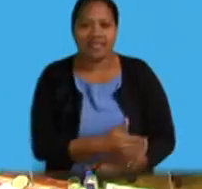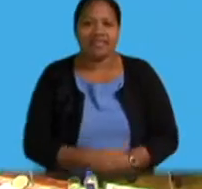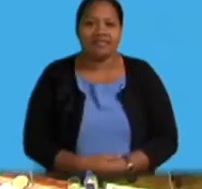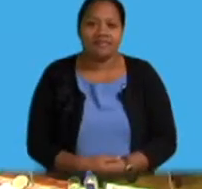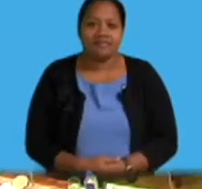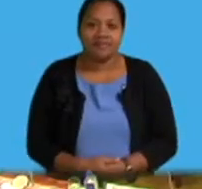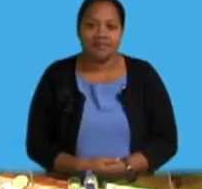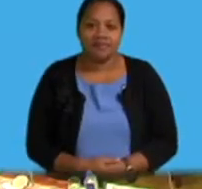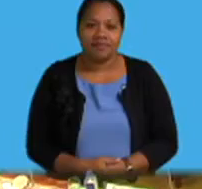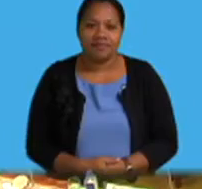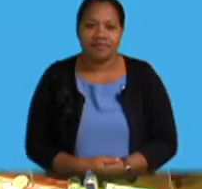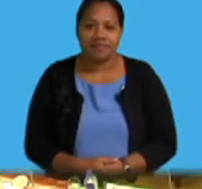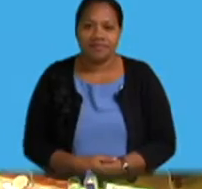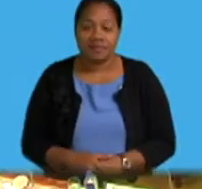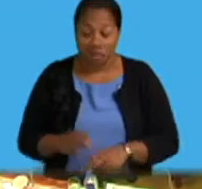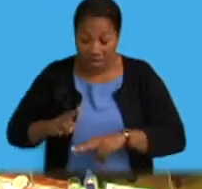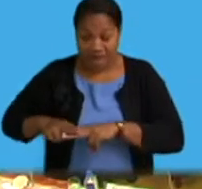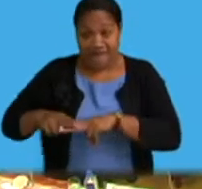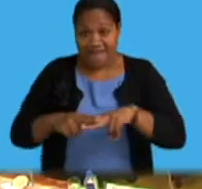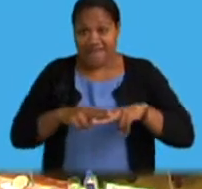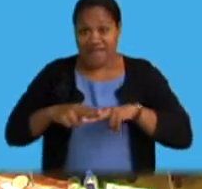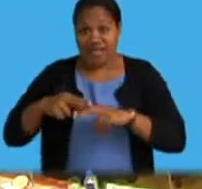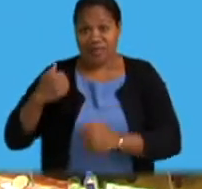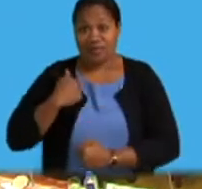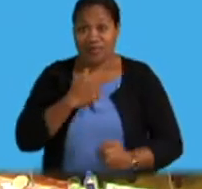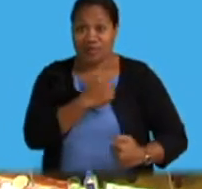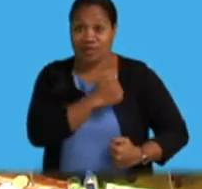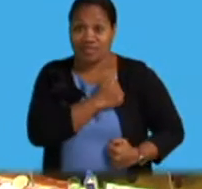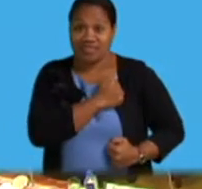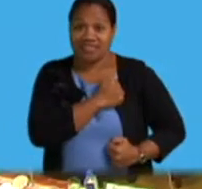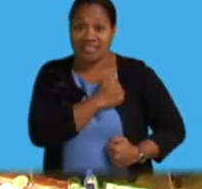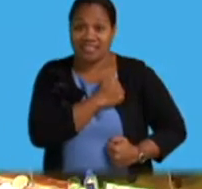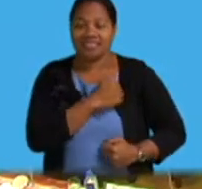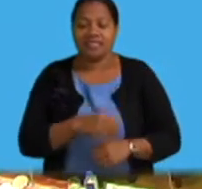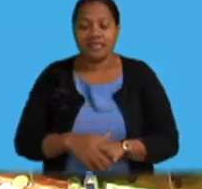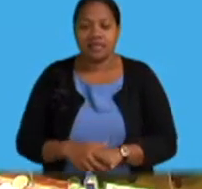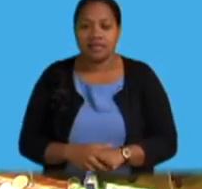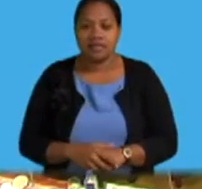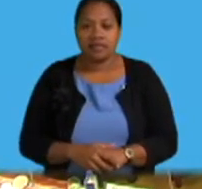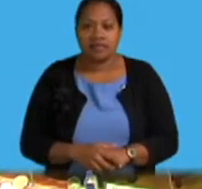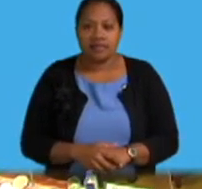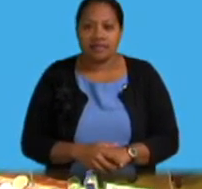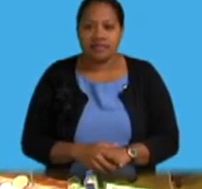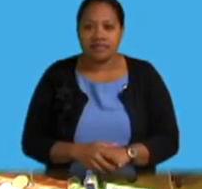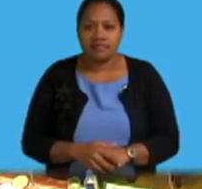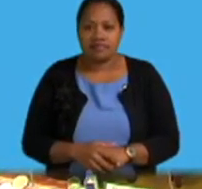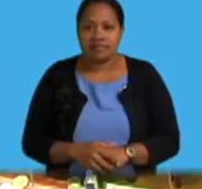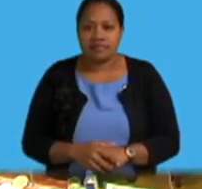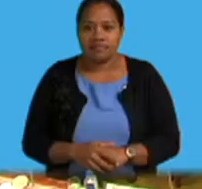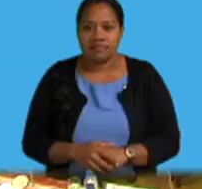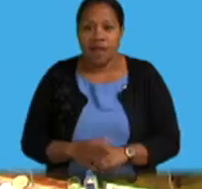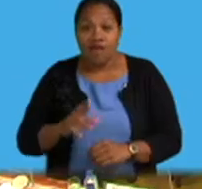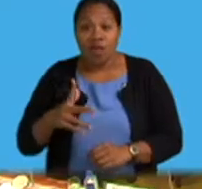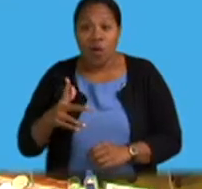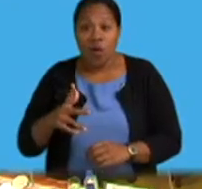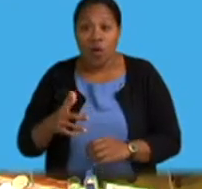The Republic of Fiji military forces teach soldiers during basic recruit and